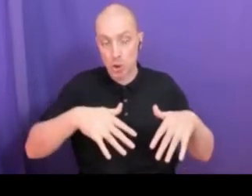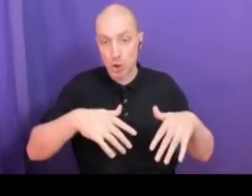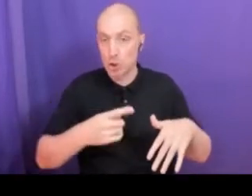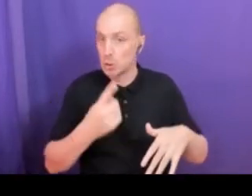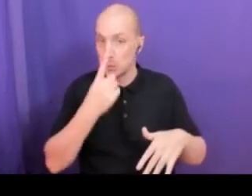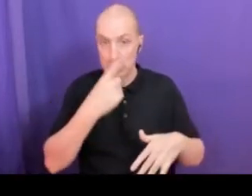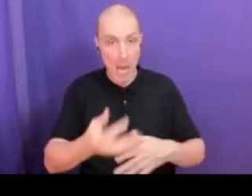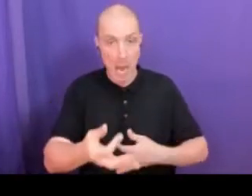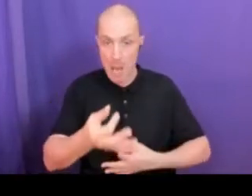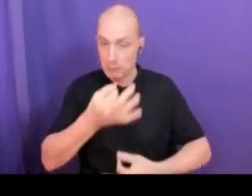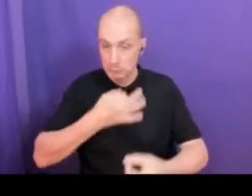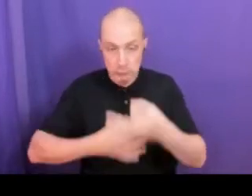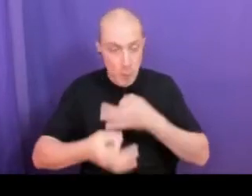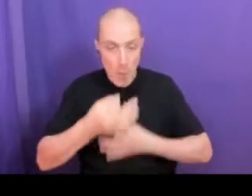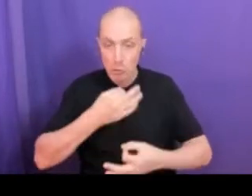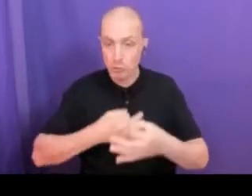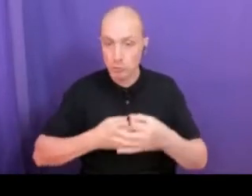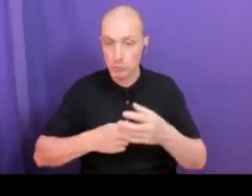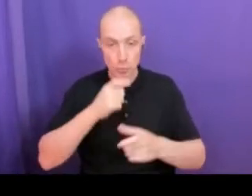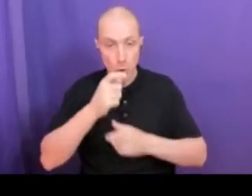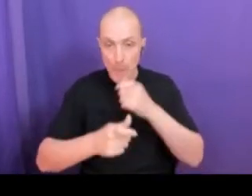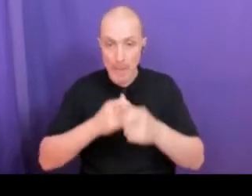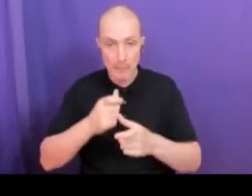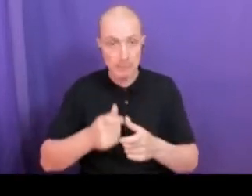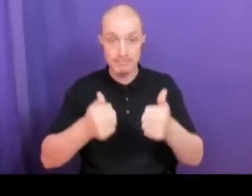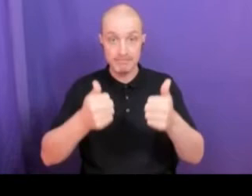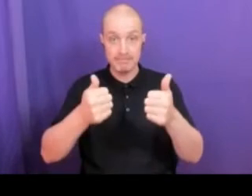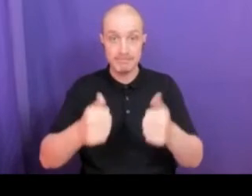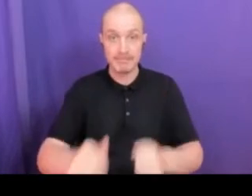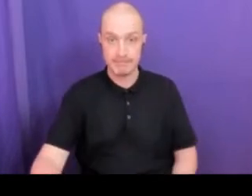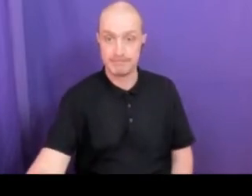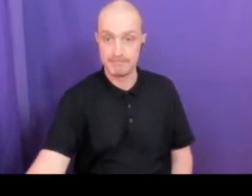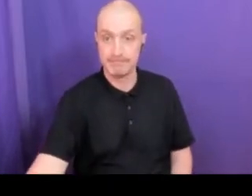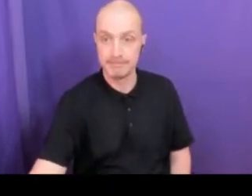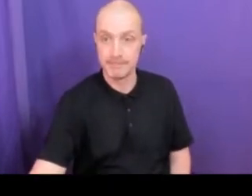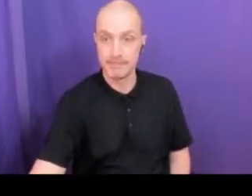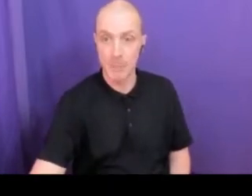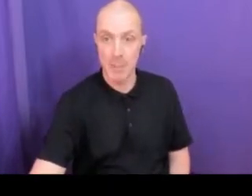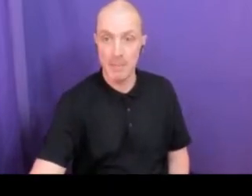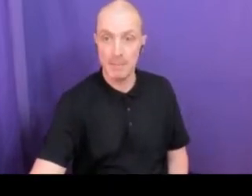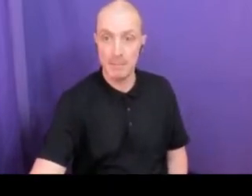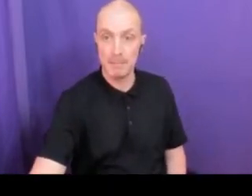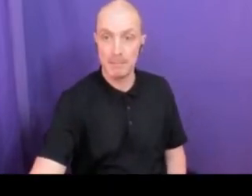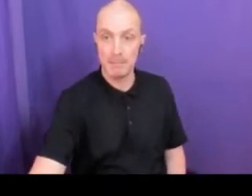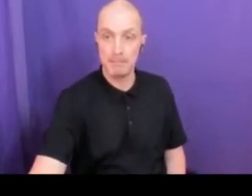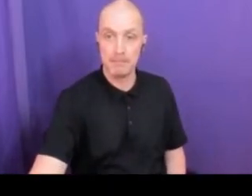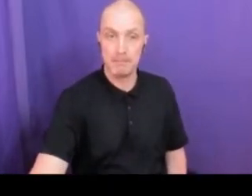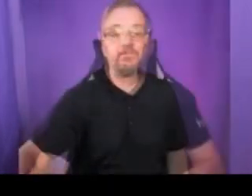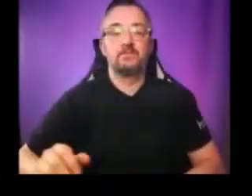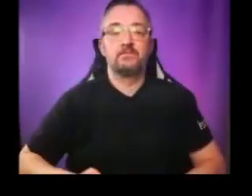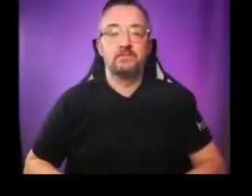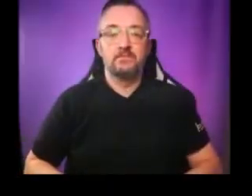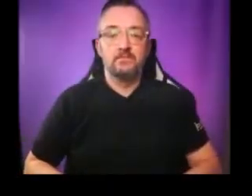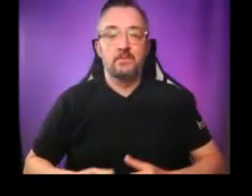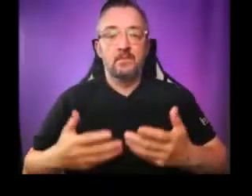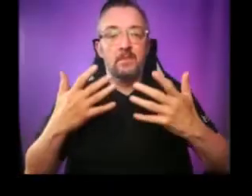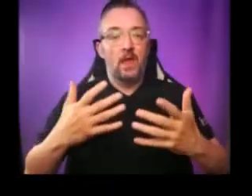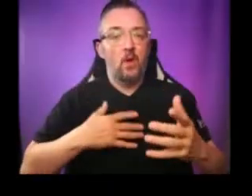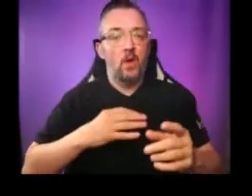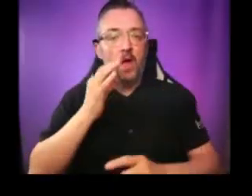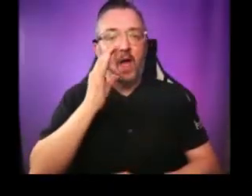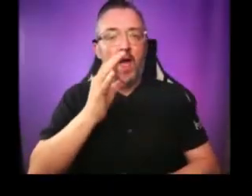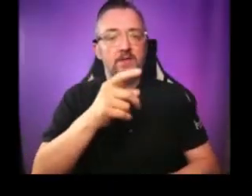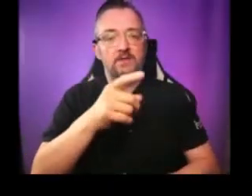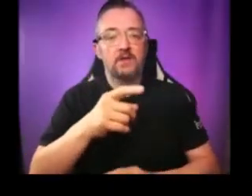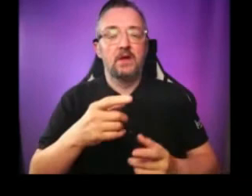the interim. So now I'm going to be introducing Dr. Stephanie Adams. He's going to be telling us about brain health in